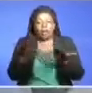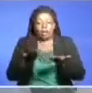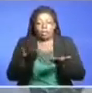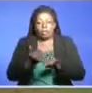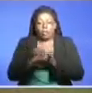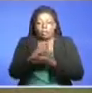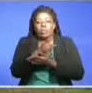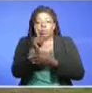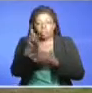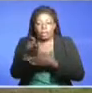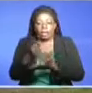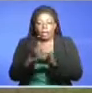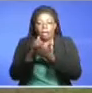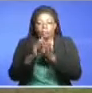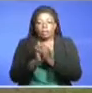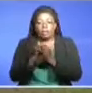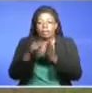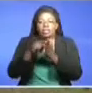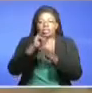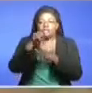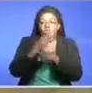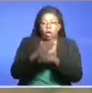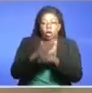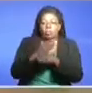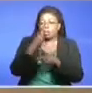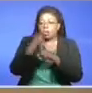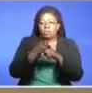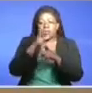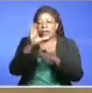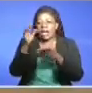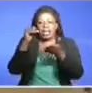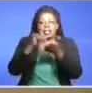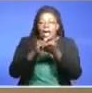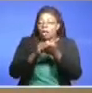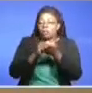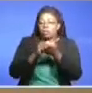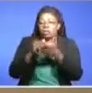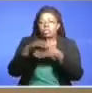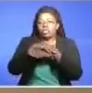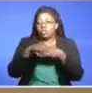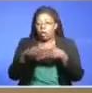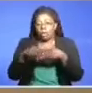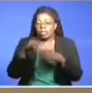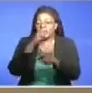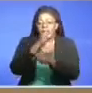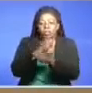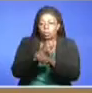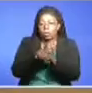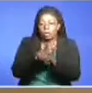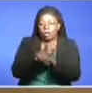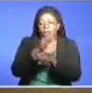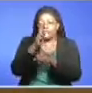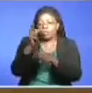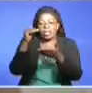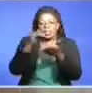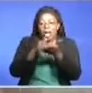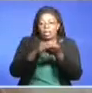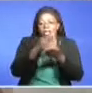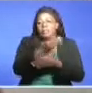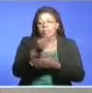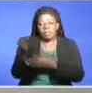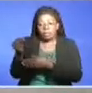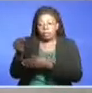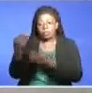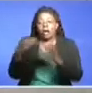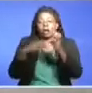are in need. A job like this would cost about $5,000 in labor and $3,000 on materials. Contractor Alan